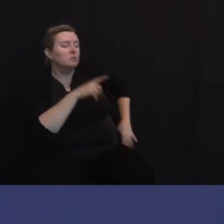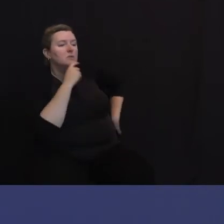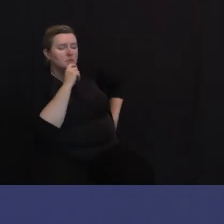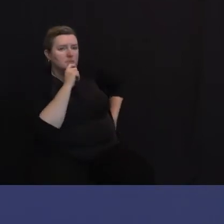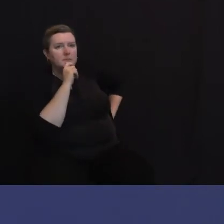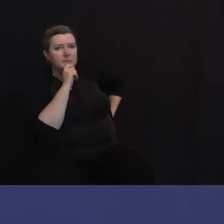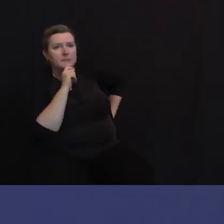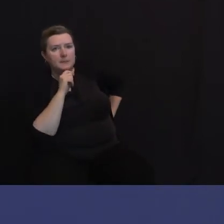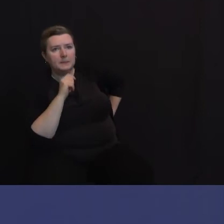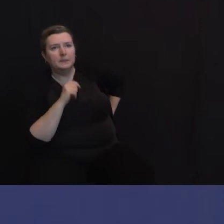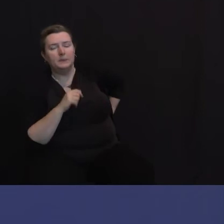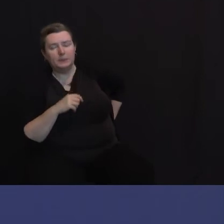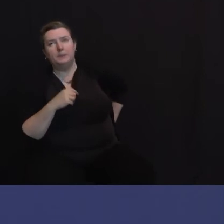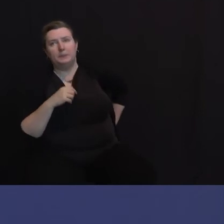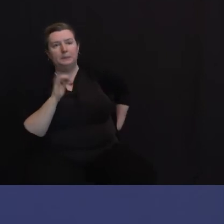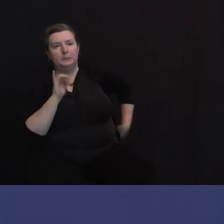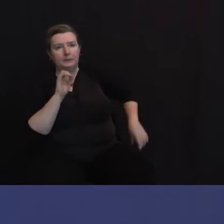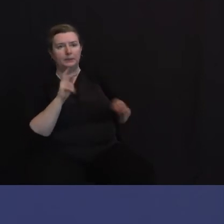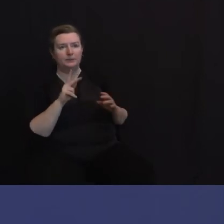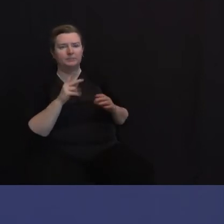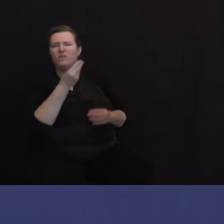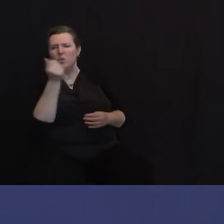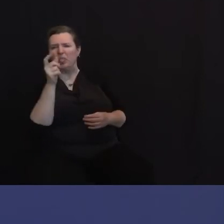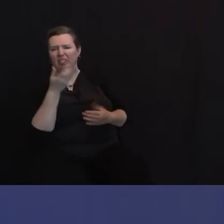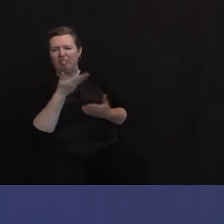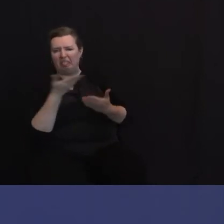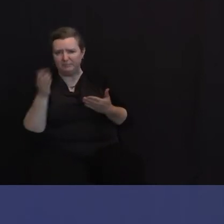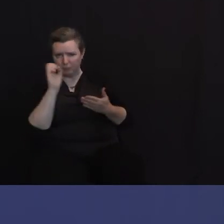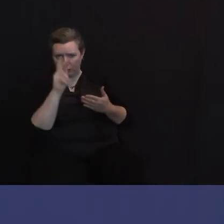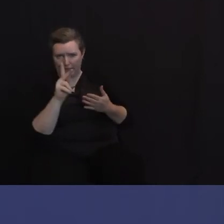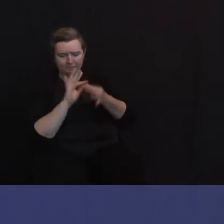unusual circumstance. A couple of things.